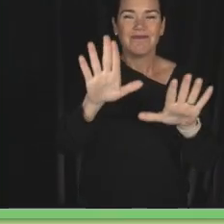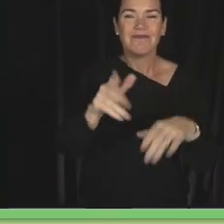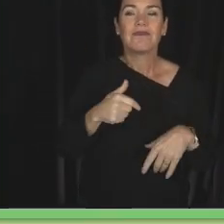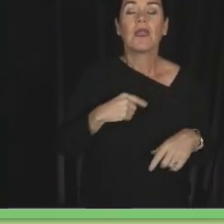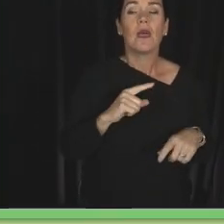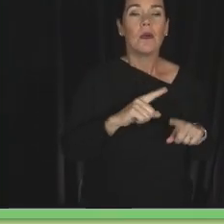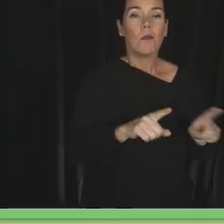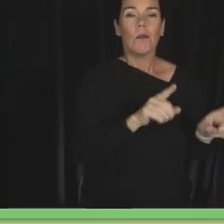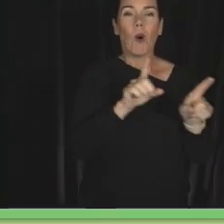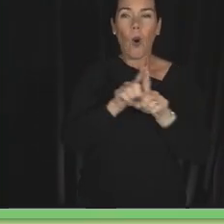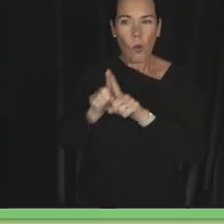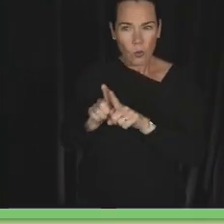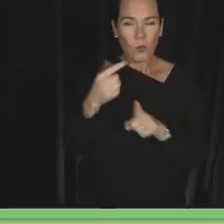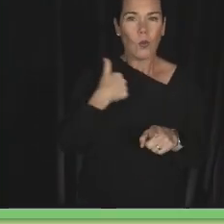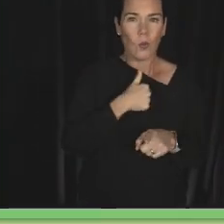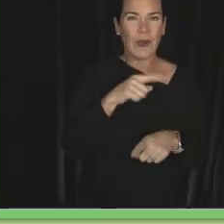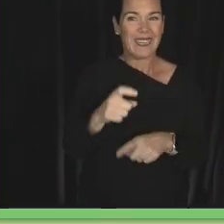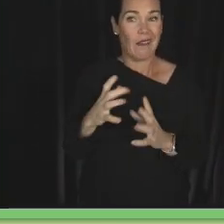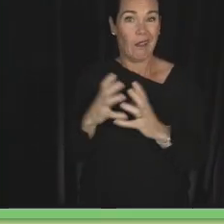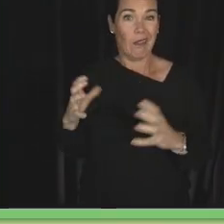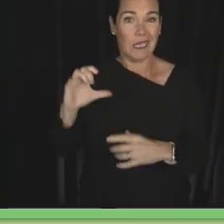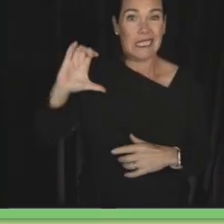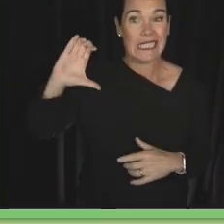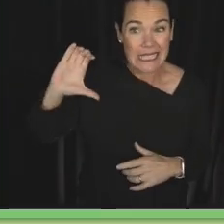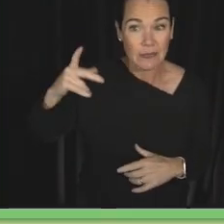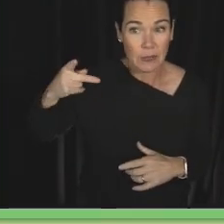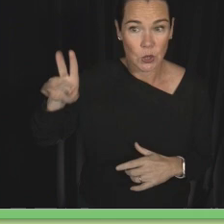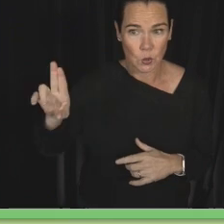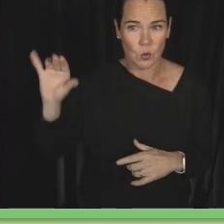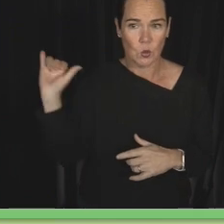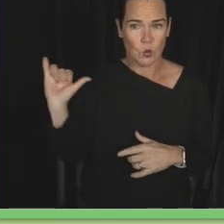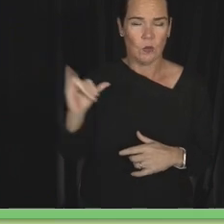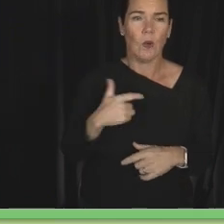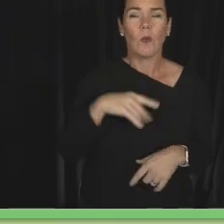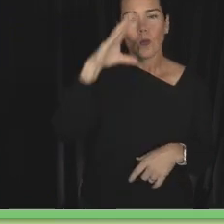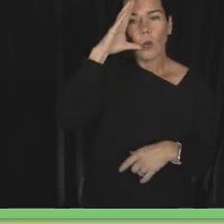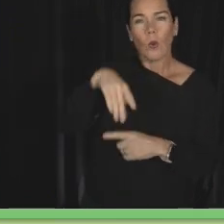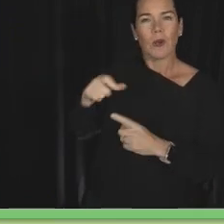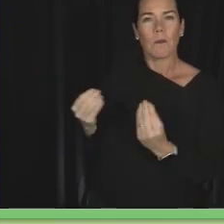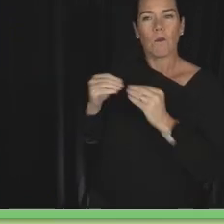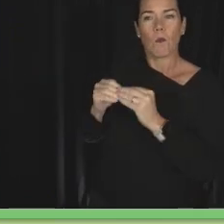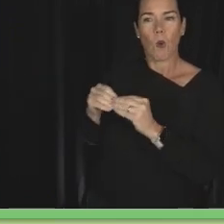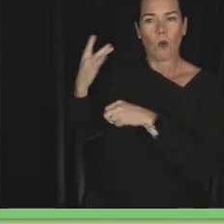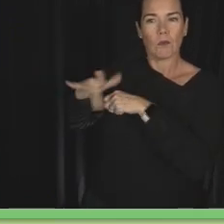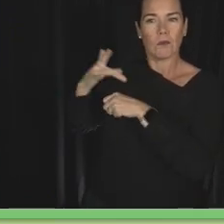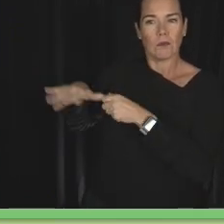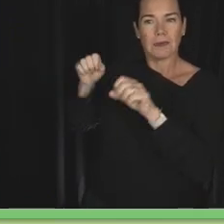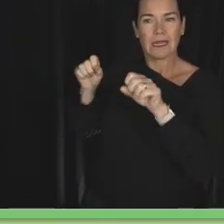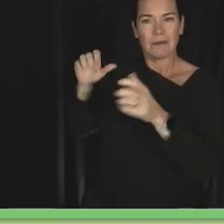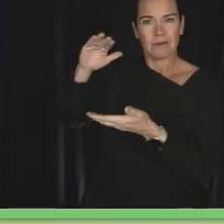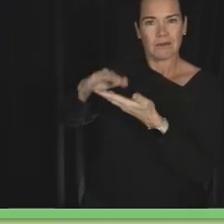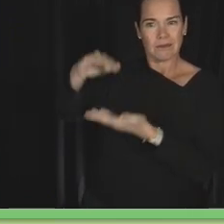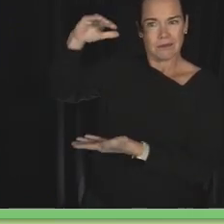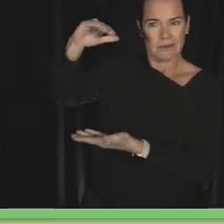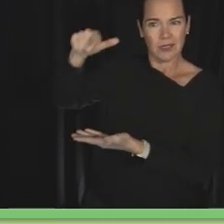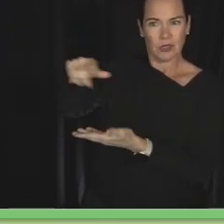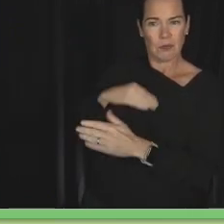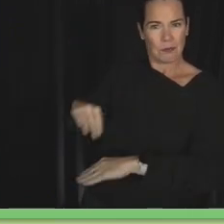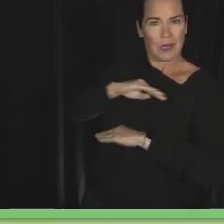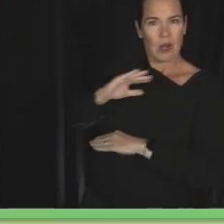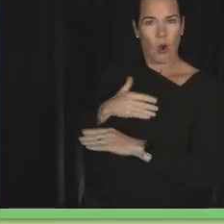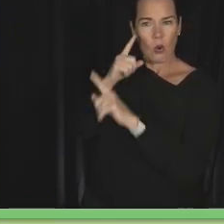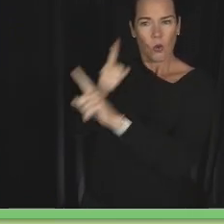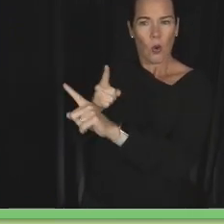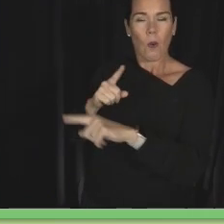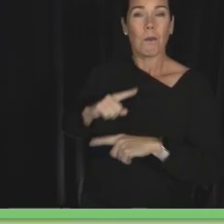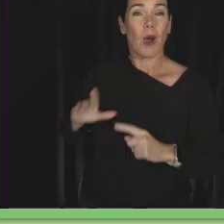that we also need a lot of CPUs too. We know we need more capacity to meet our ambitious goals, but not all the capacity that we